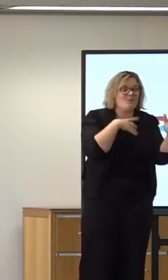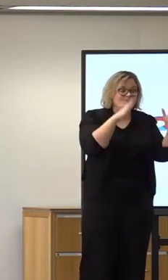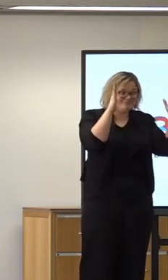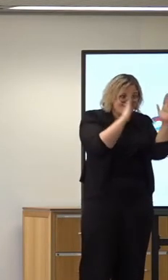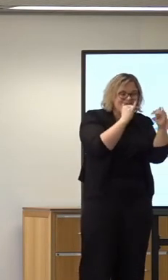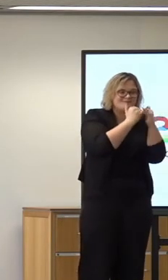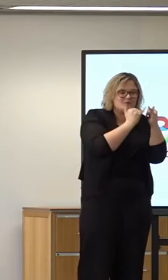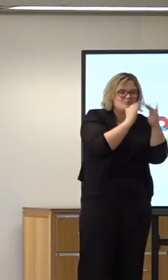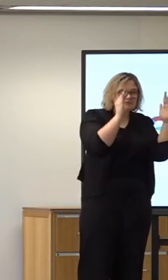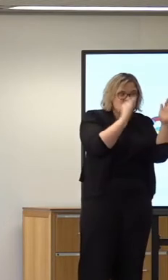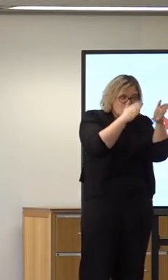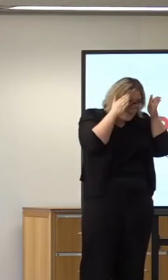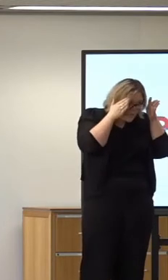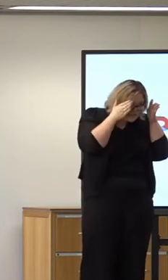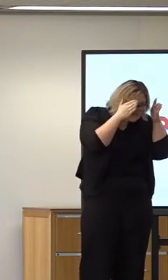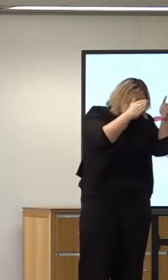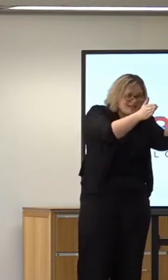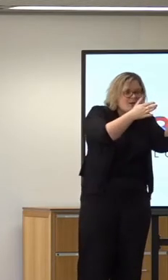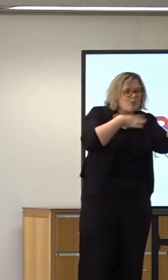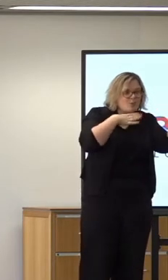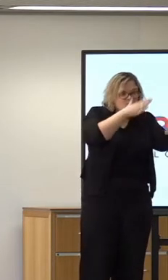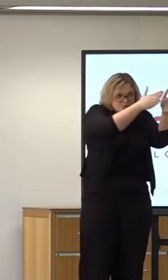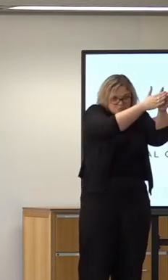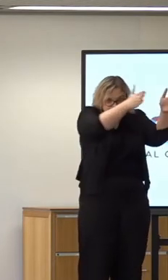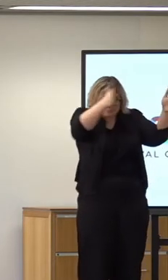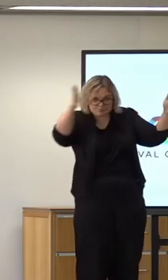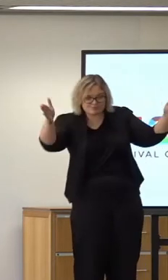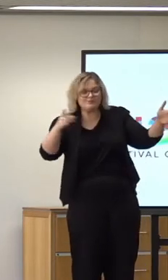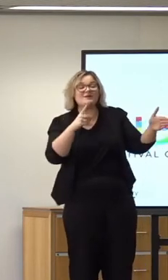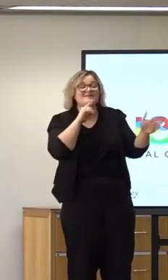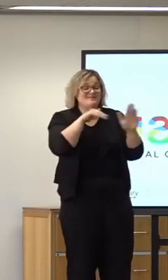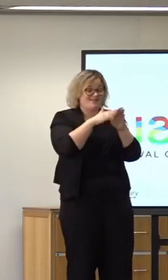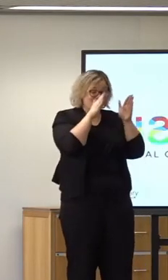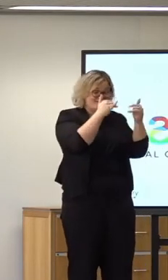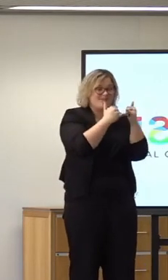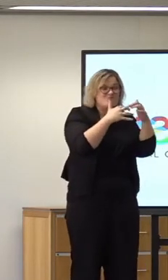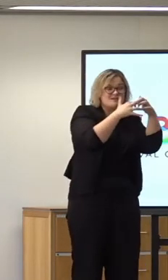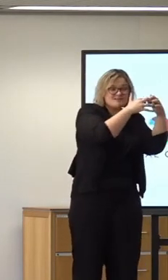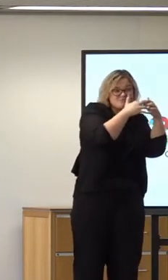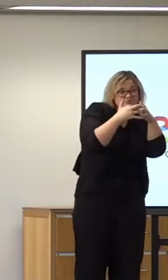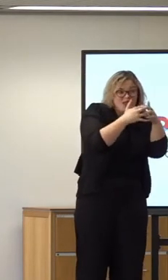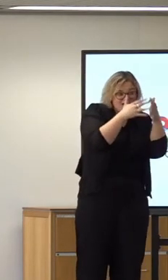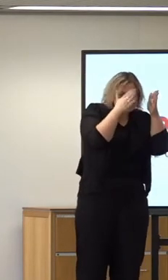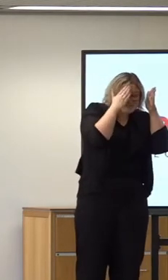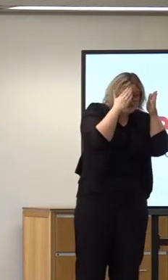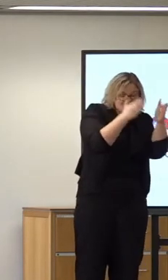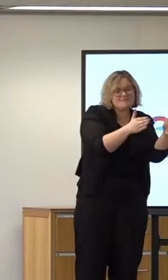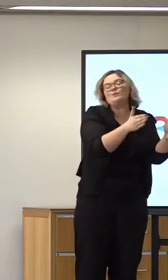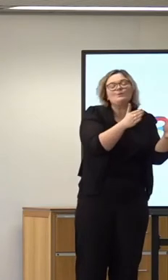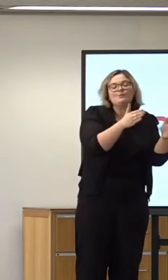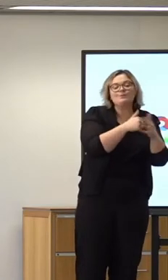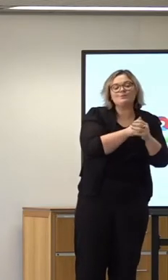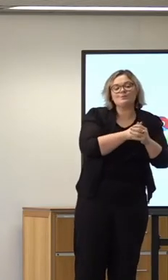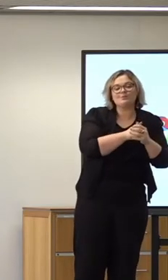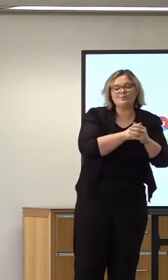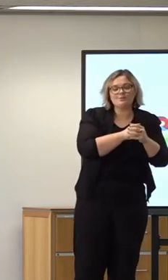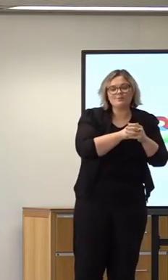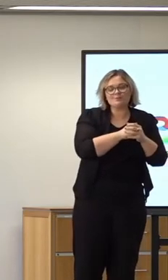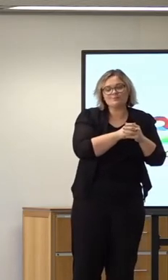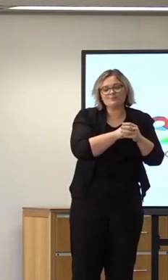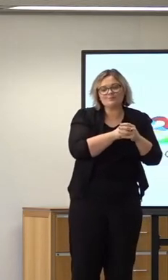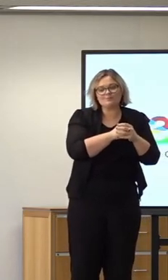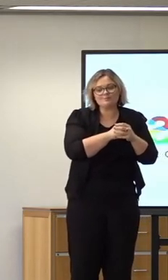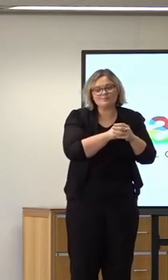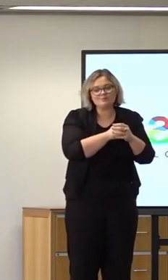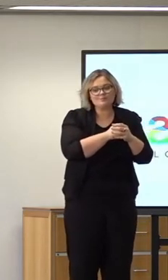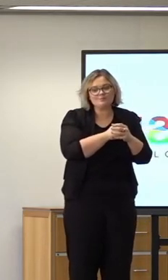quite small and quite privileged. And we're crowded. Does it have to be a box? Does it, you know, do there have